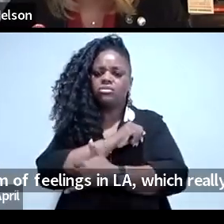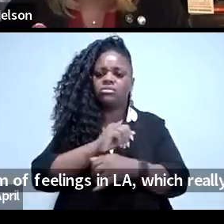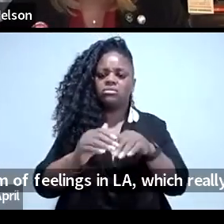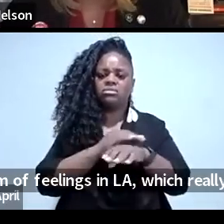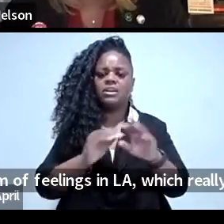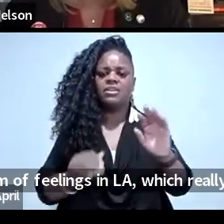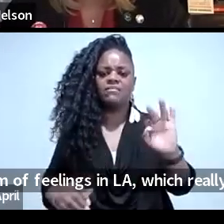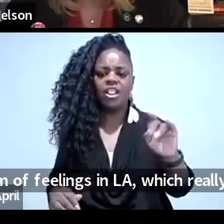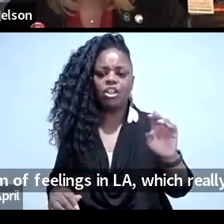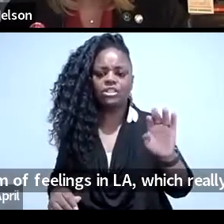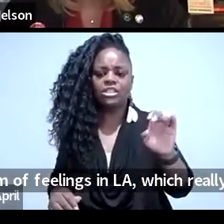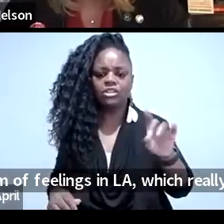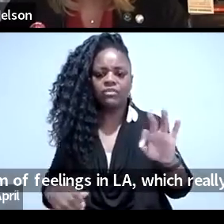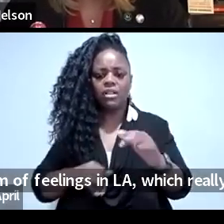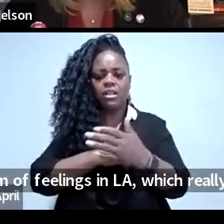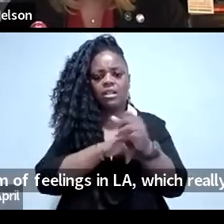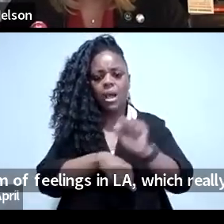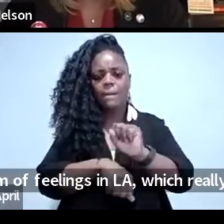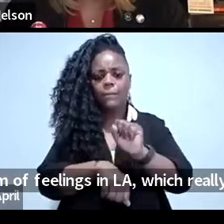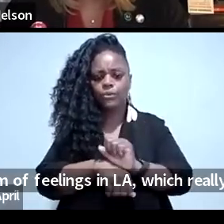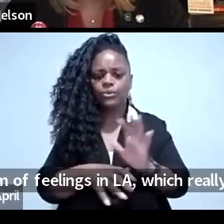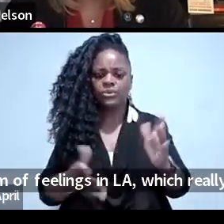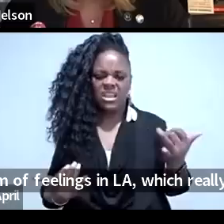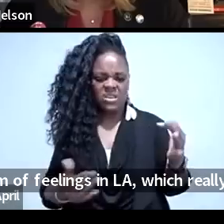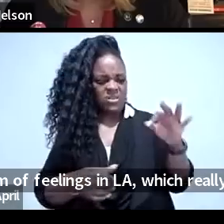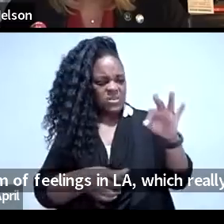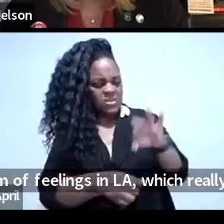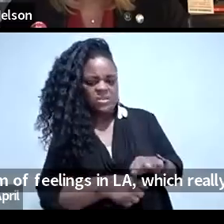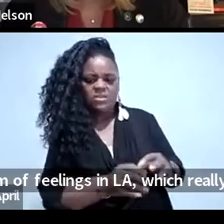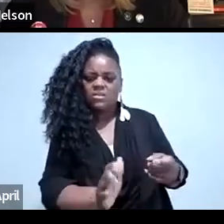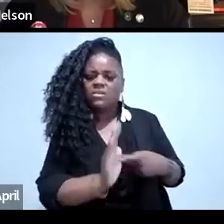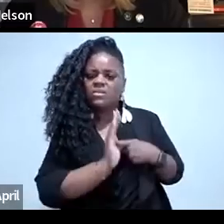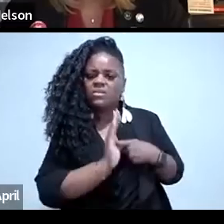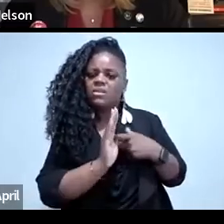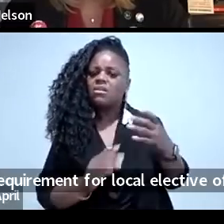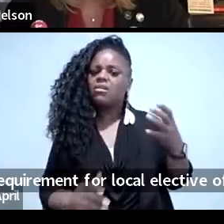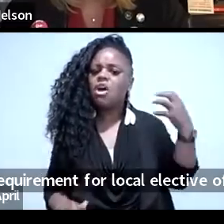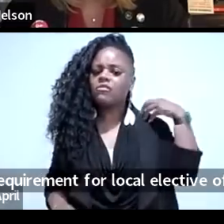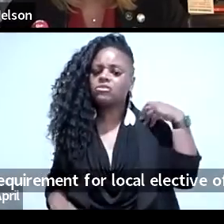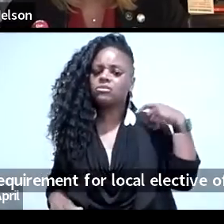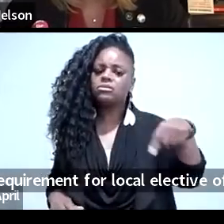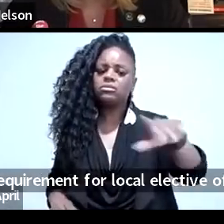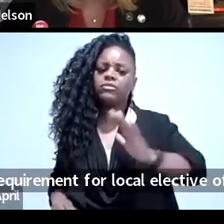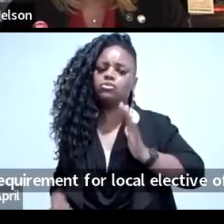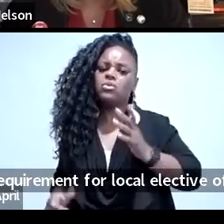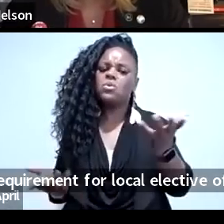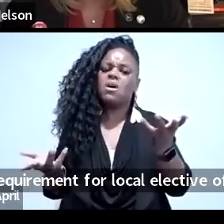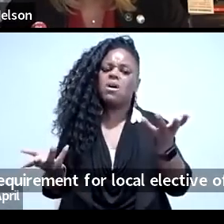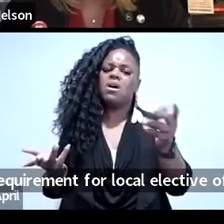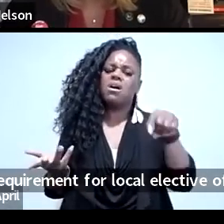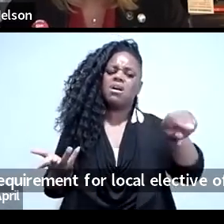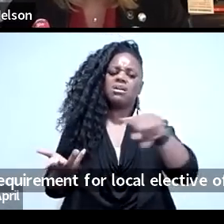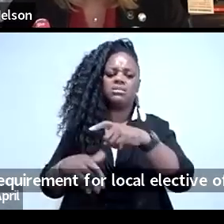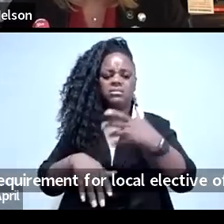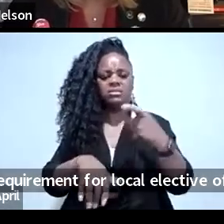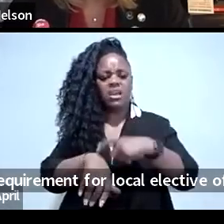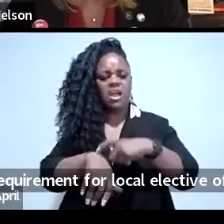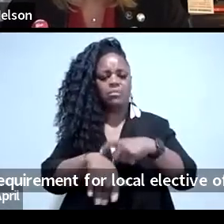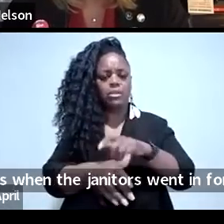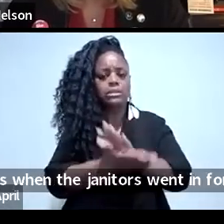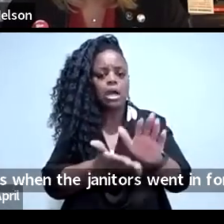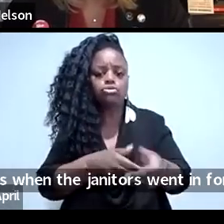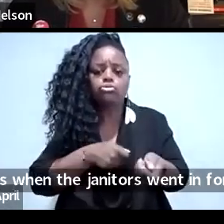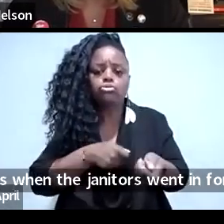up because there were times when the janitors went in for contract negotiations that they brought the Speaker of the